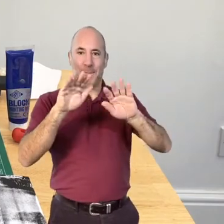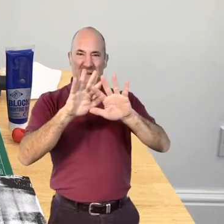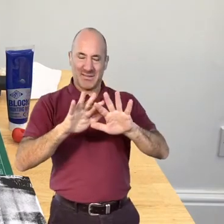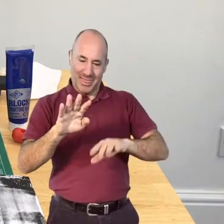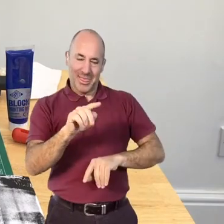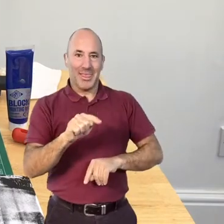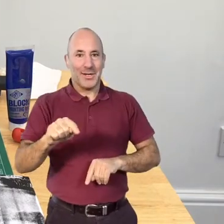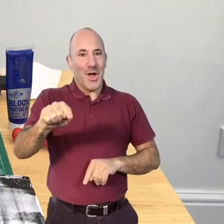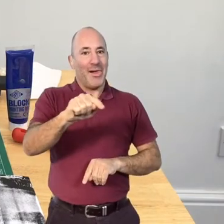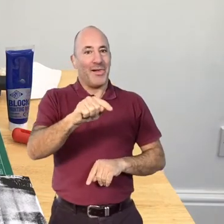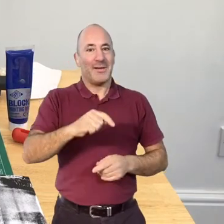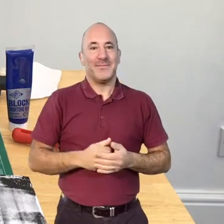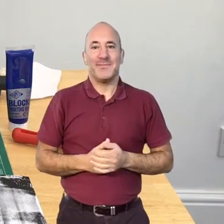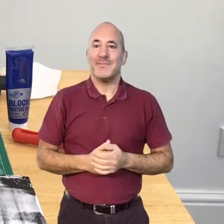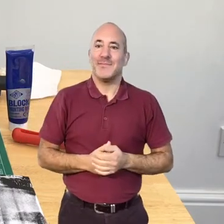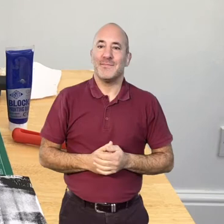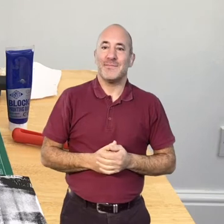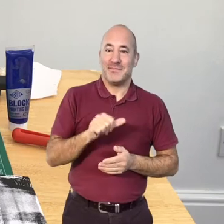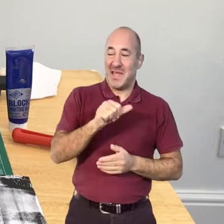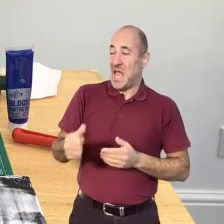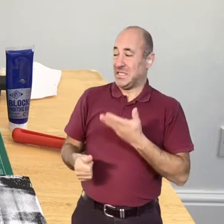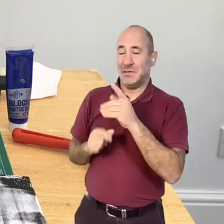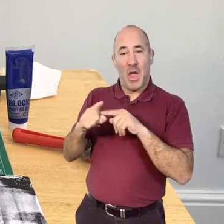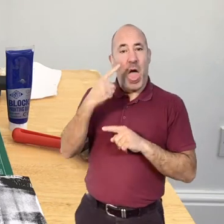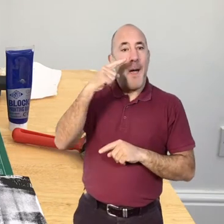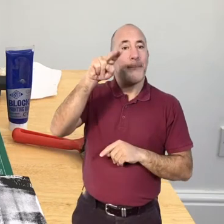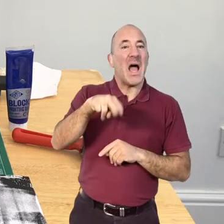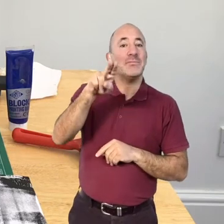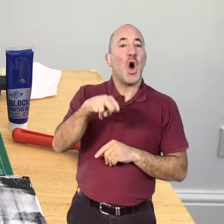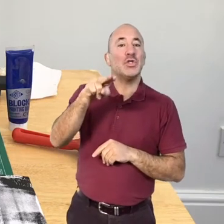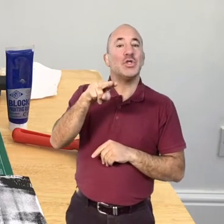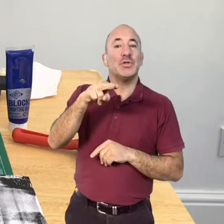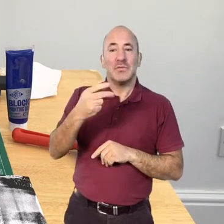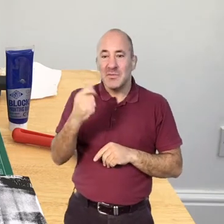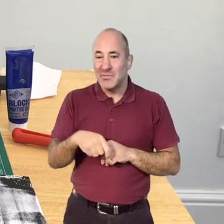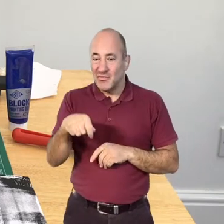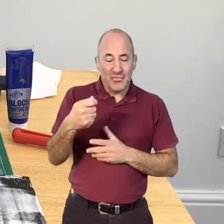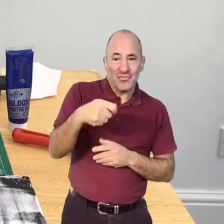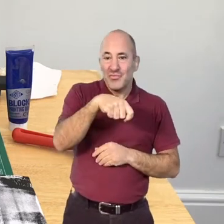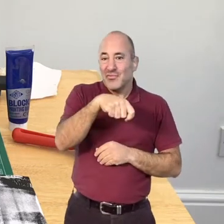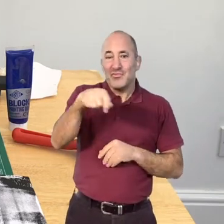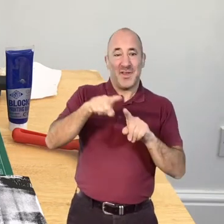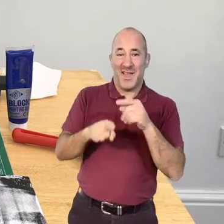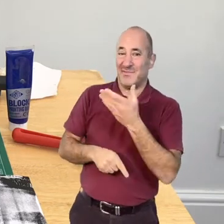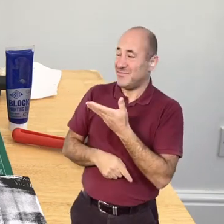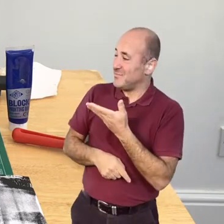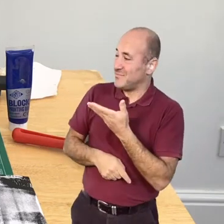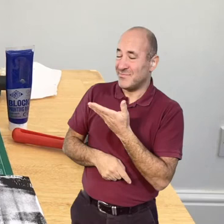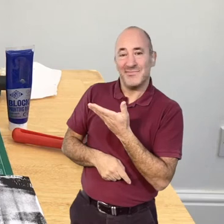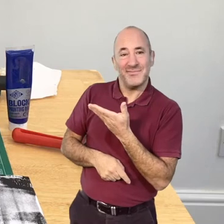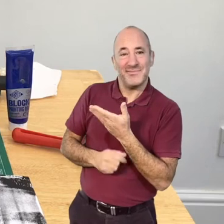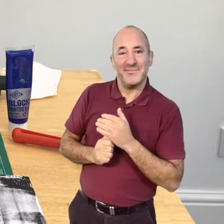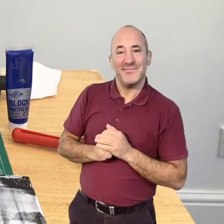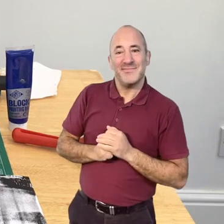can try this with a paintbrush to see what marks you get. So let's have a look. Okay, see if you